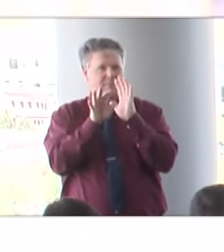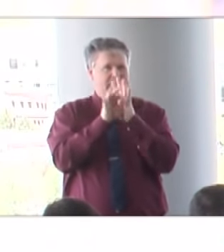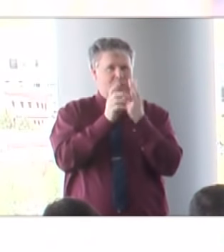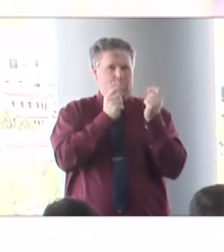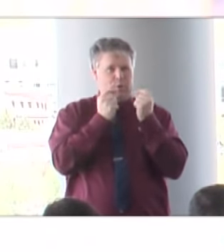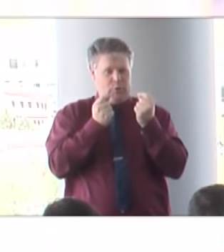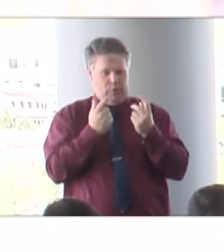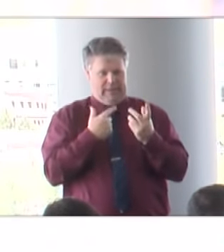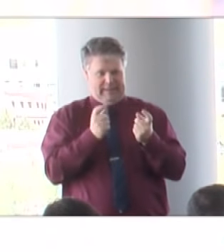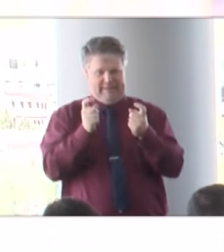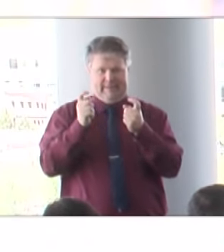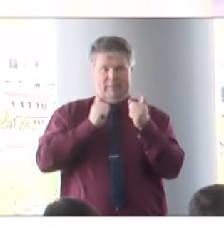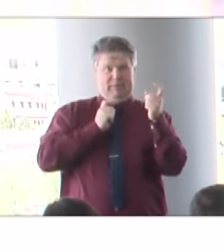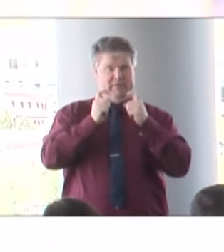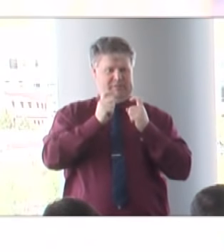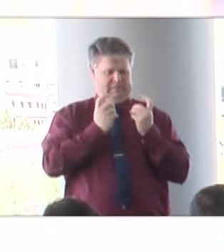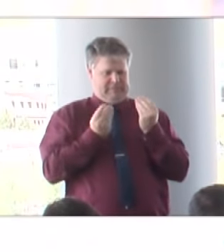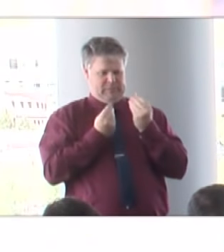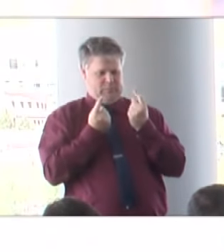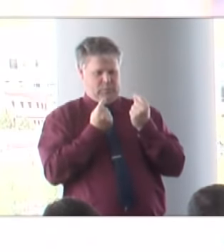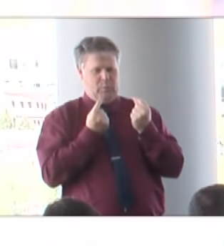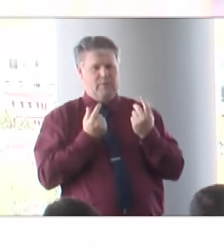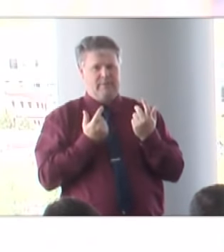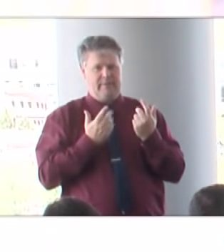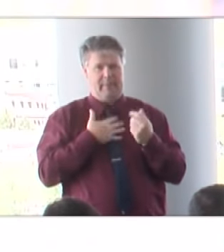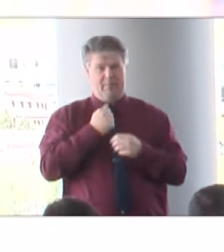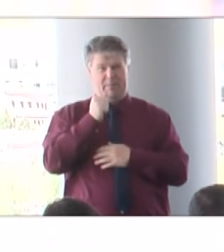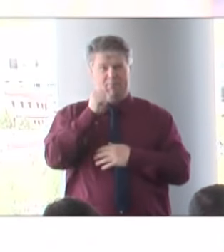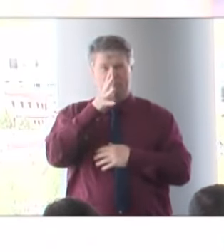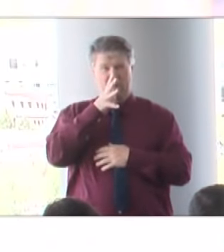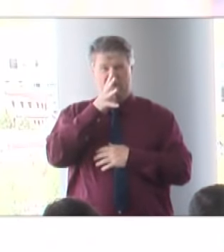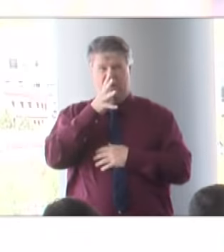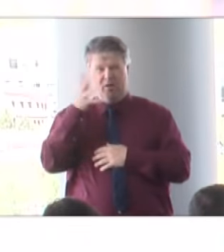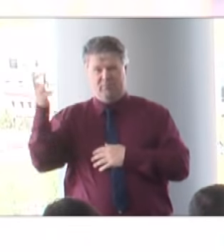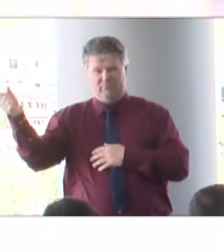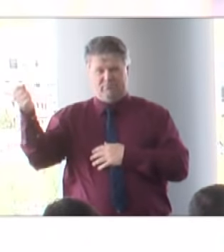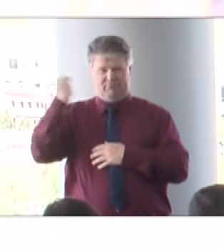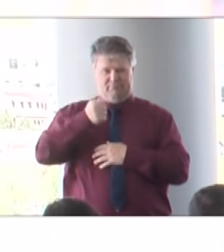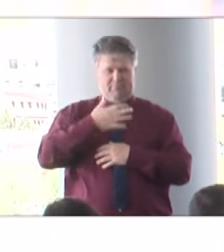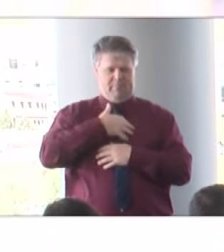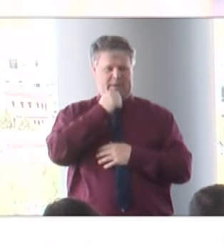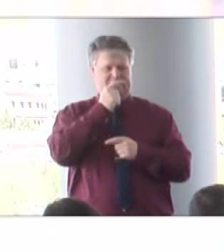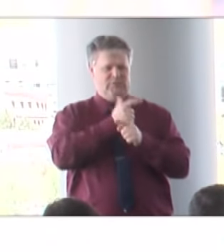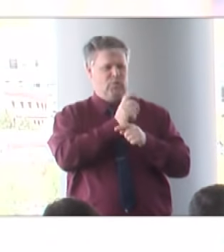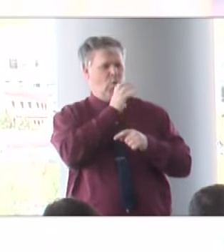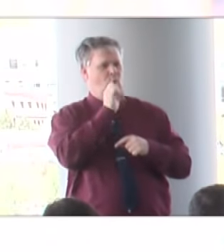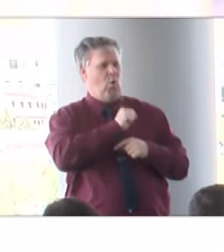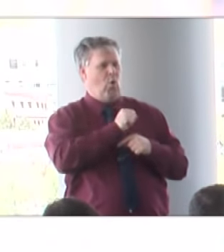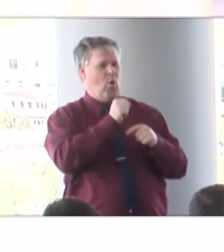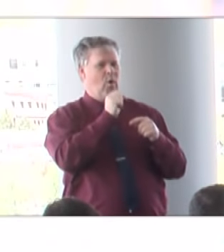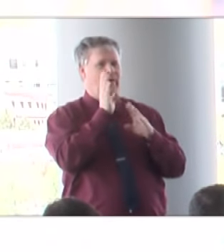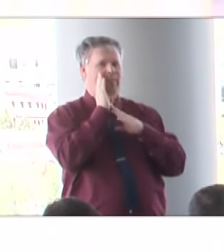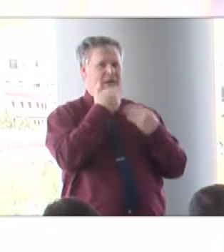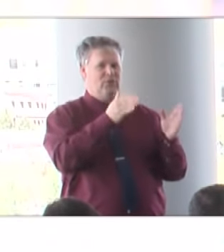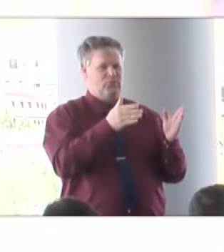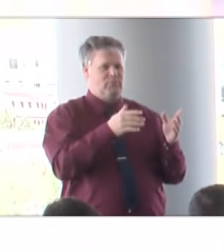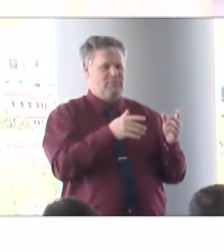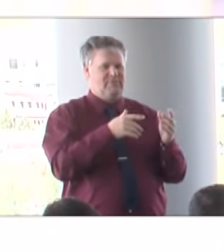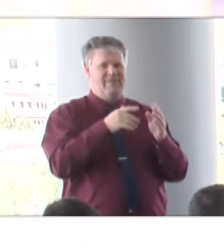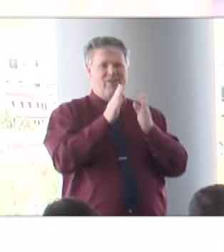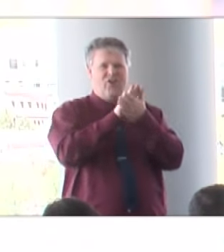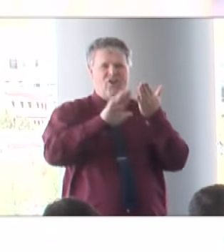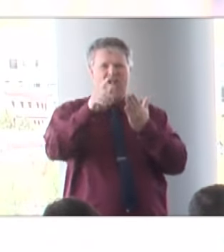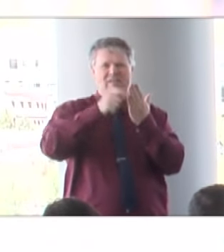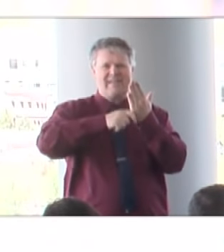know what to do. My mother actually brought me into my sister's old bedroom, and there were college catalogs, because this was in the days when